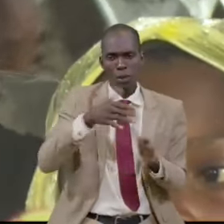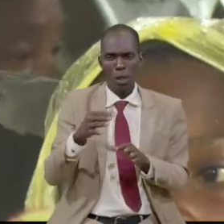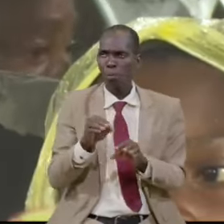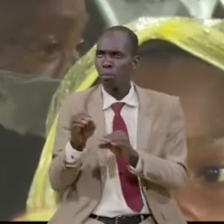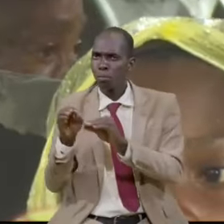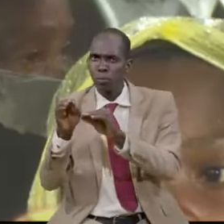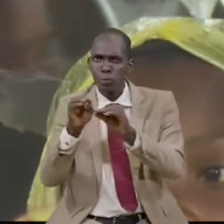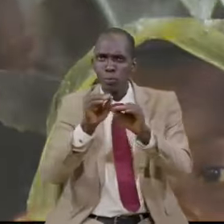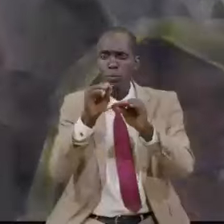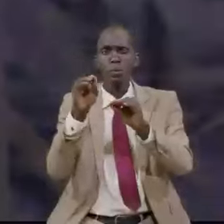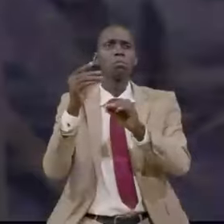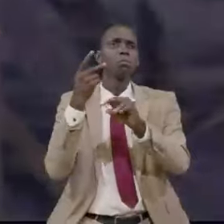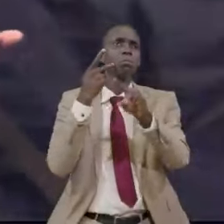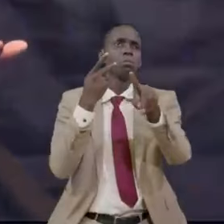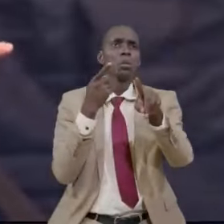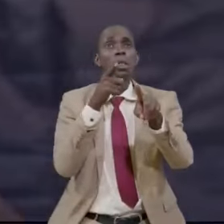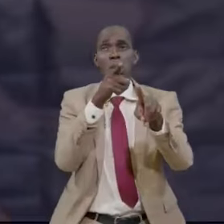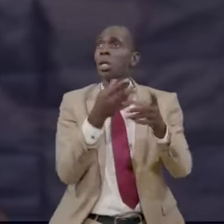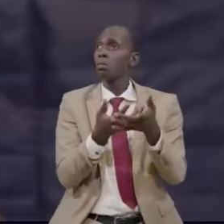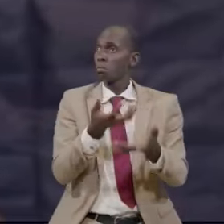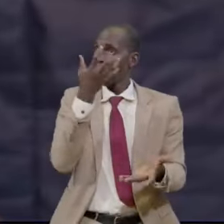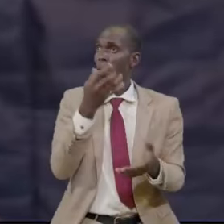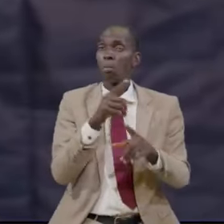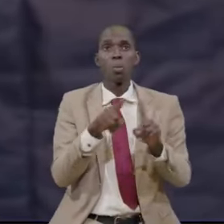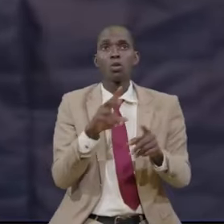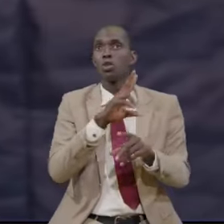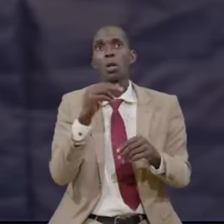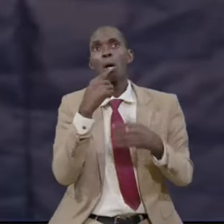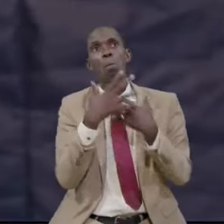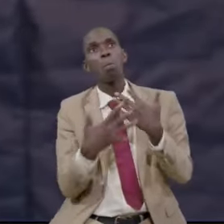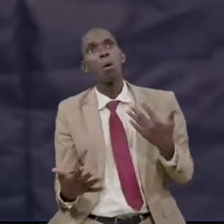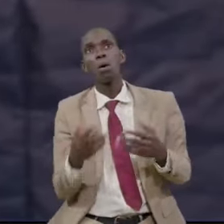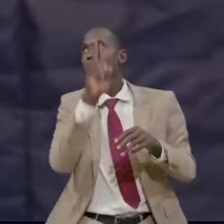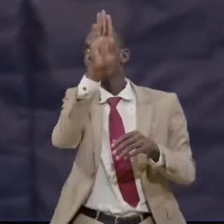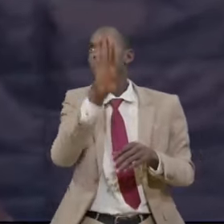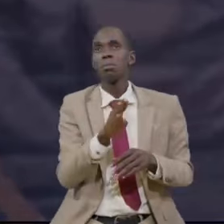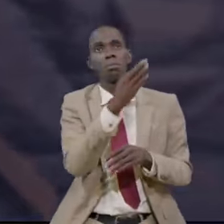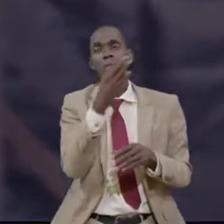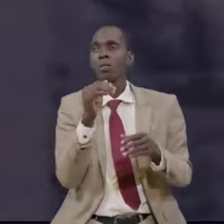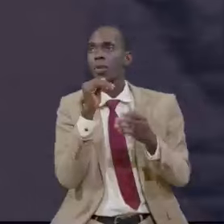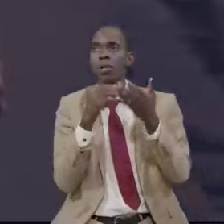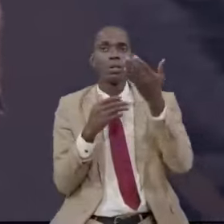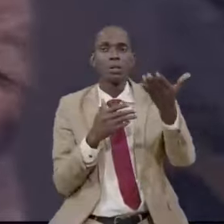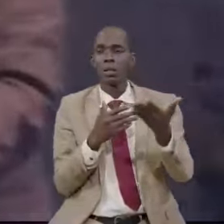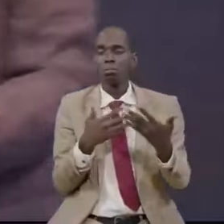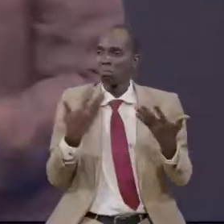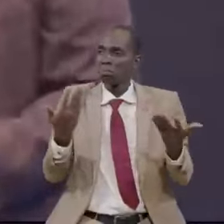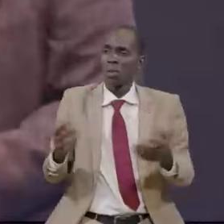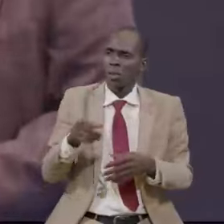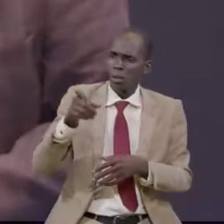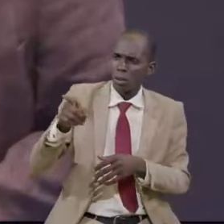not there. He has popularity. The sign of the blood is not there. He has everything